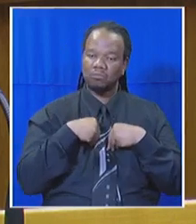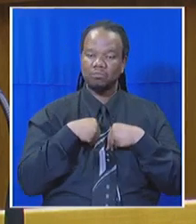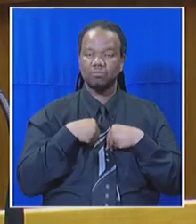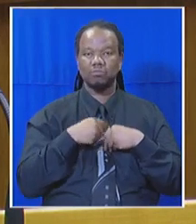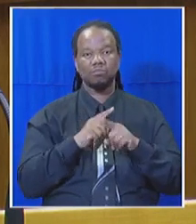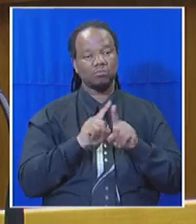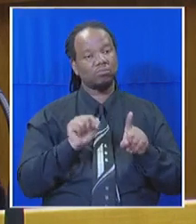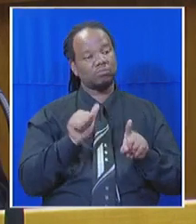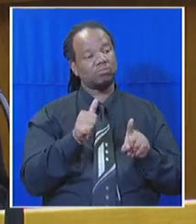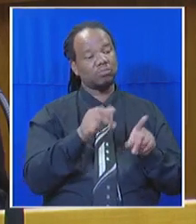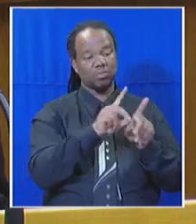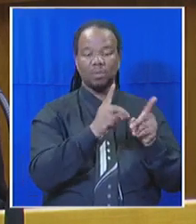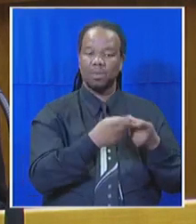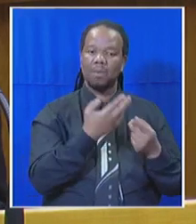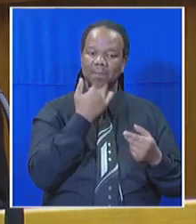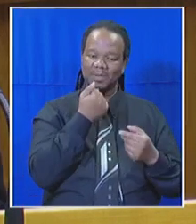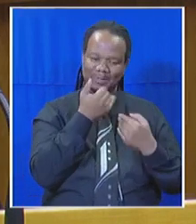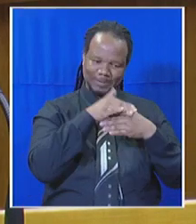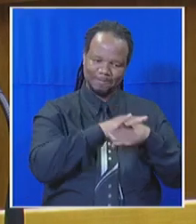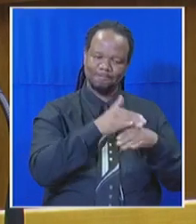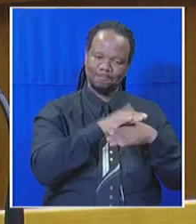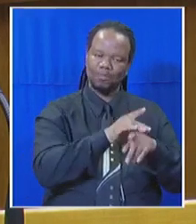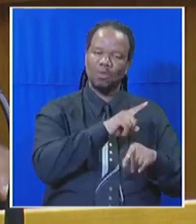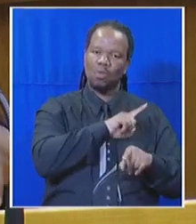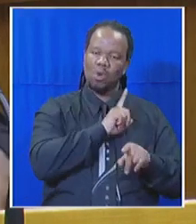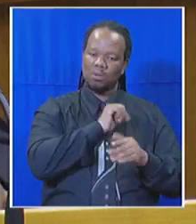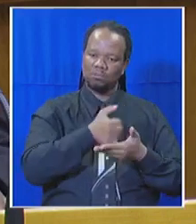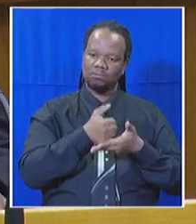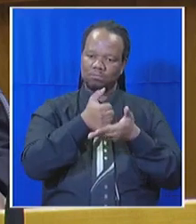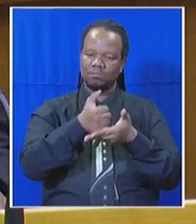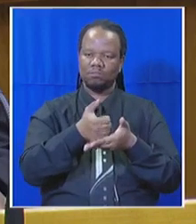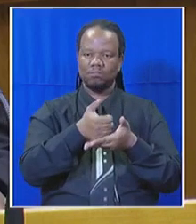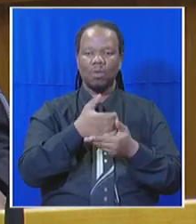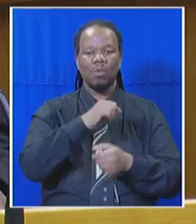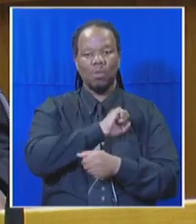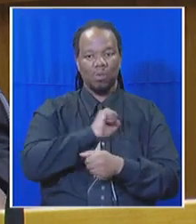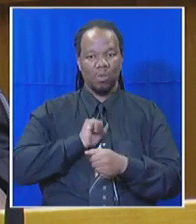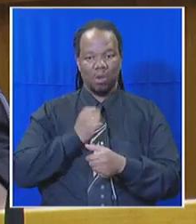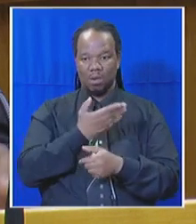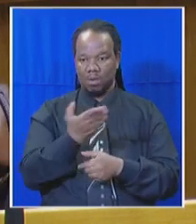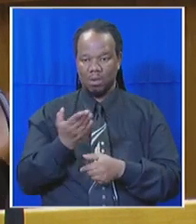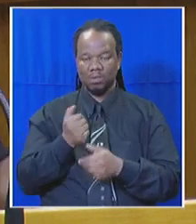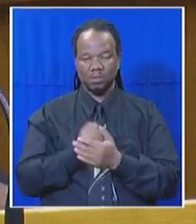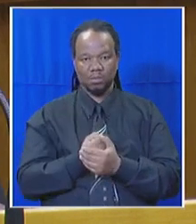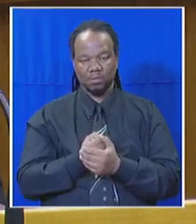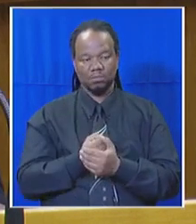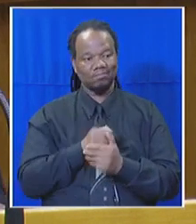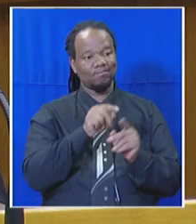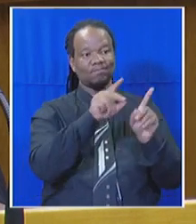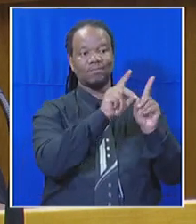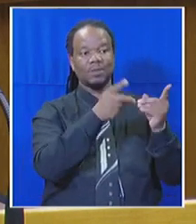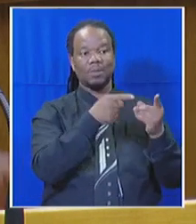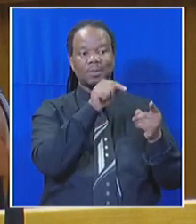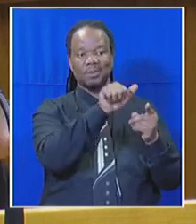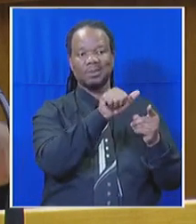these recommendations for the benefit of workers in our country. The Department of Labor has a very important function to